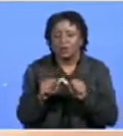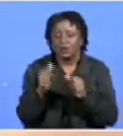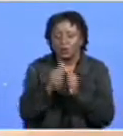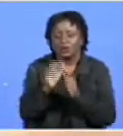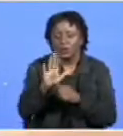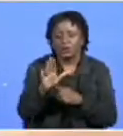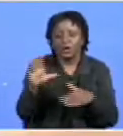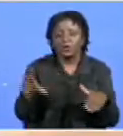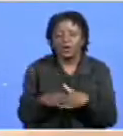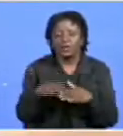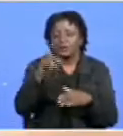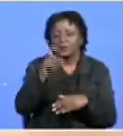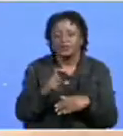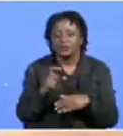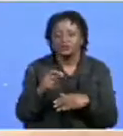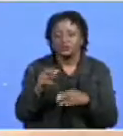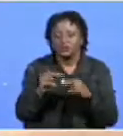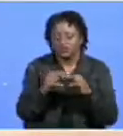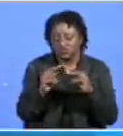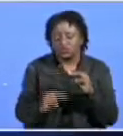number to about 10 guests.